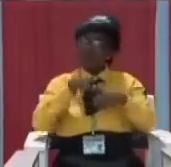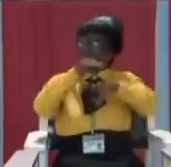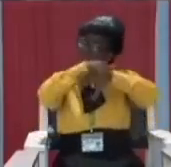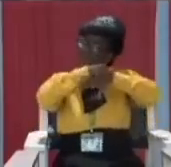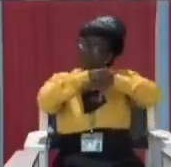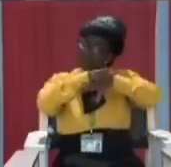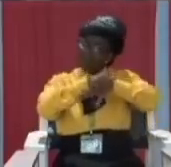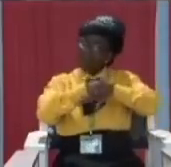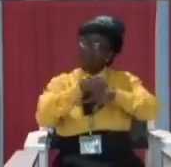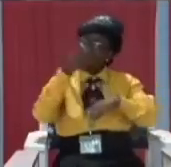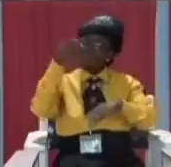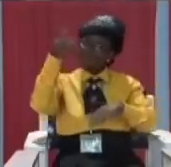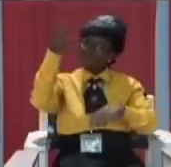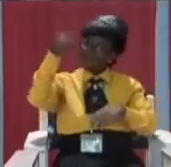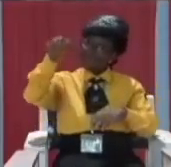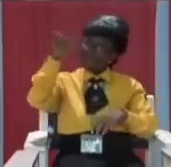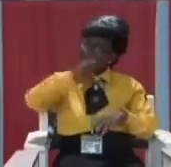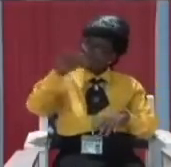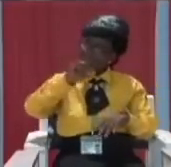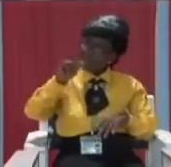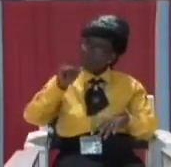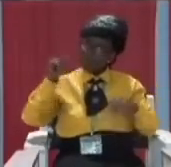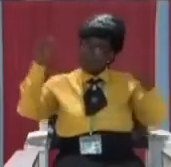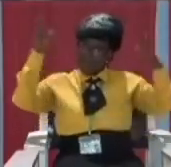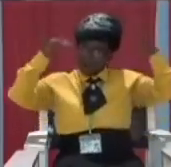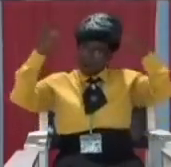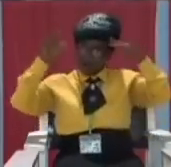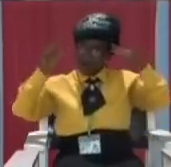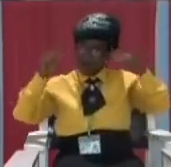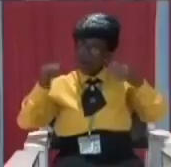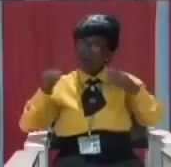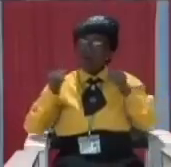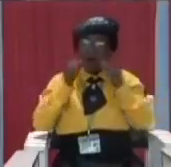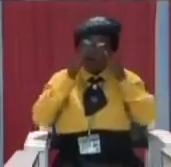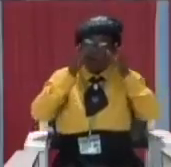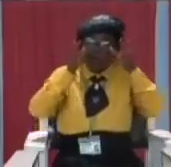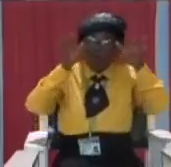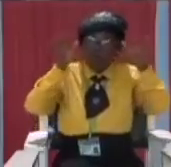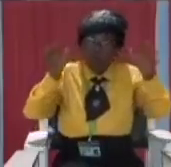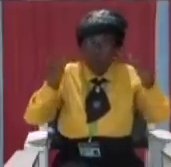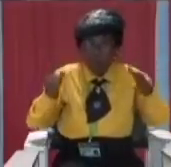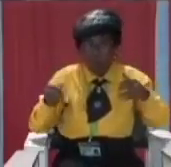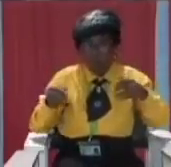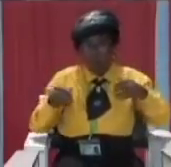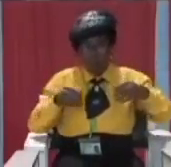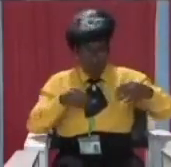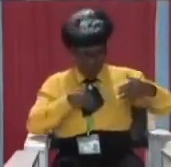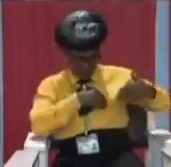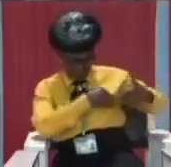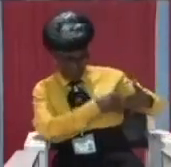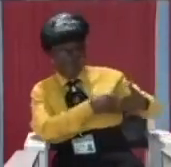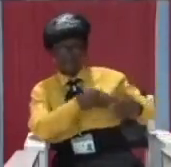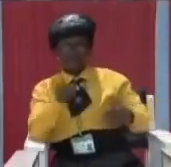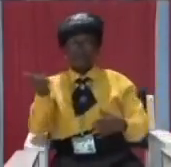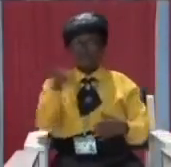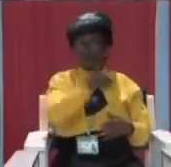is blowing behind you, behind the plane, is pushing